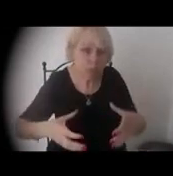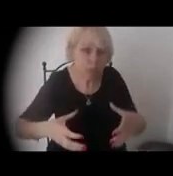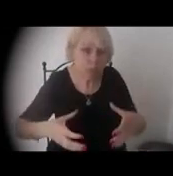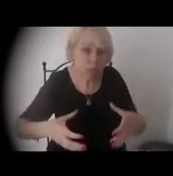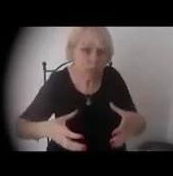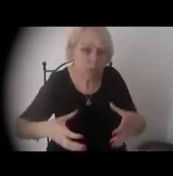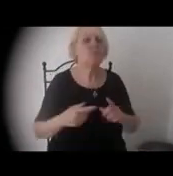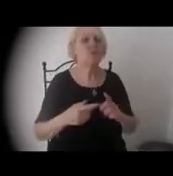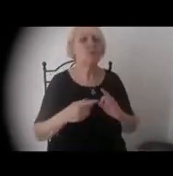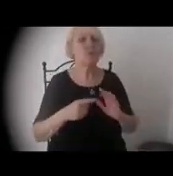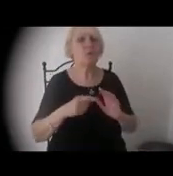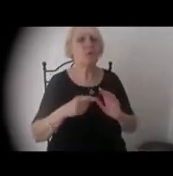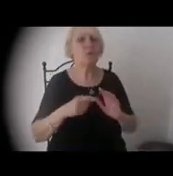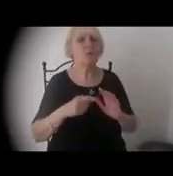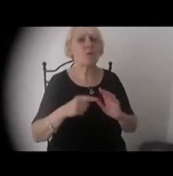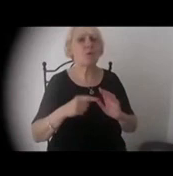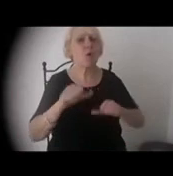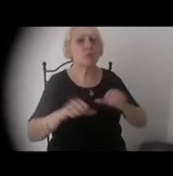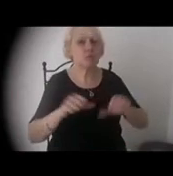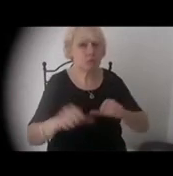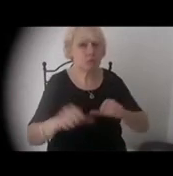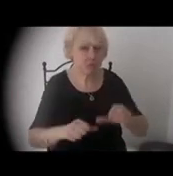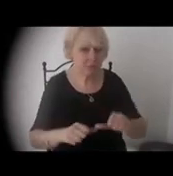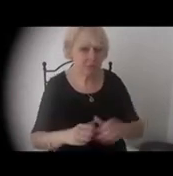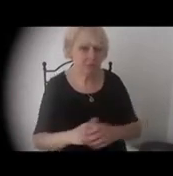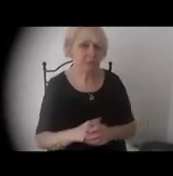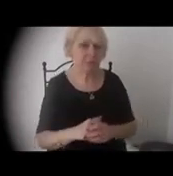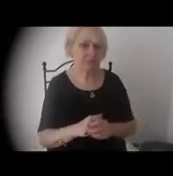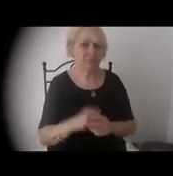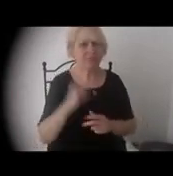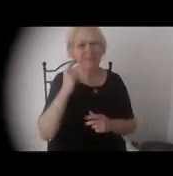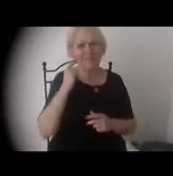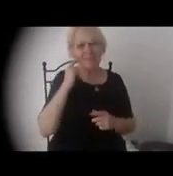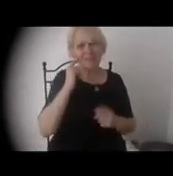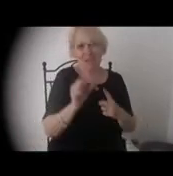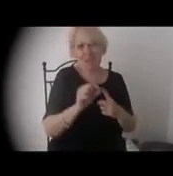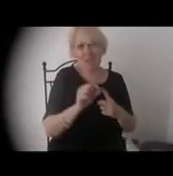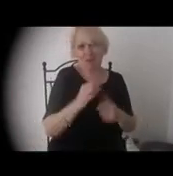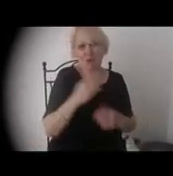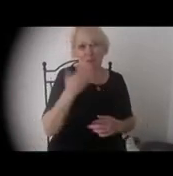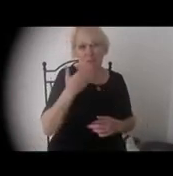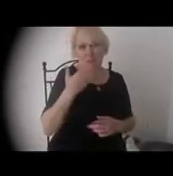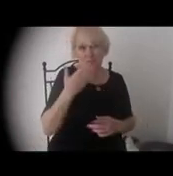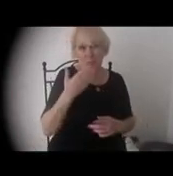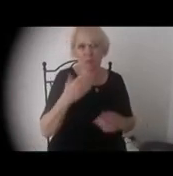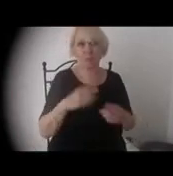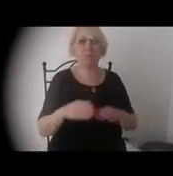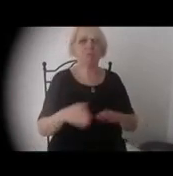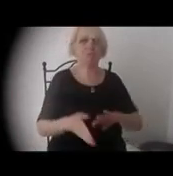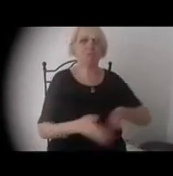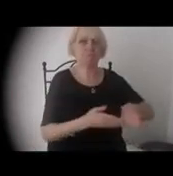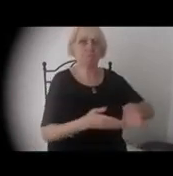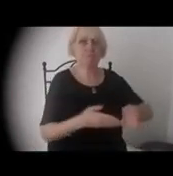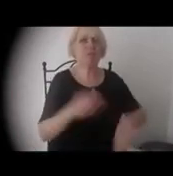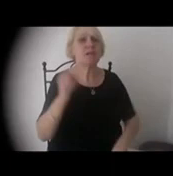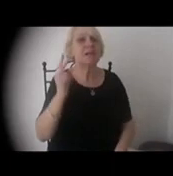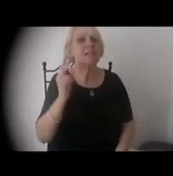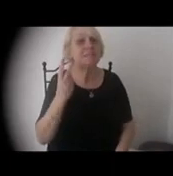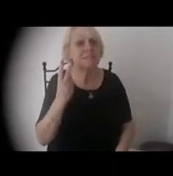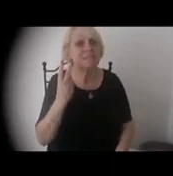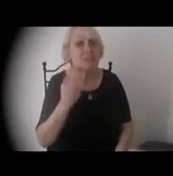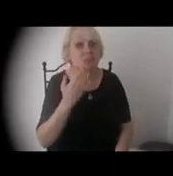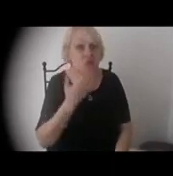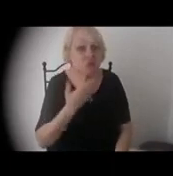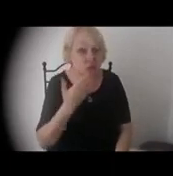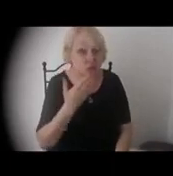than in secondary, of course. But secondary schools are, put together quite comprehensive risk assessments. One of the things